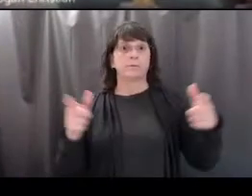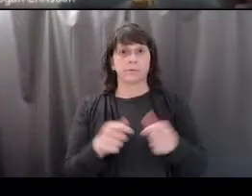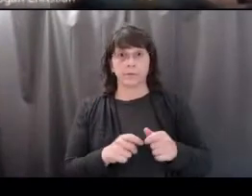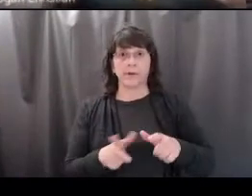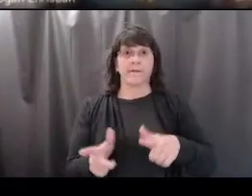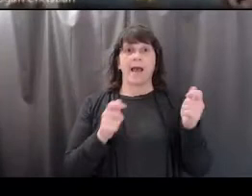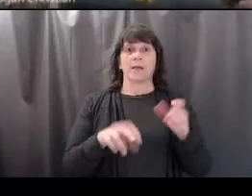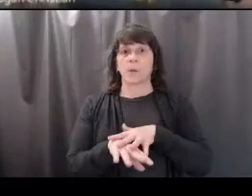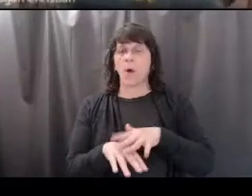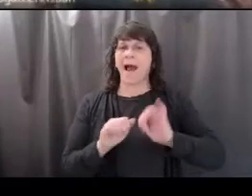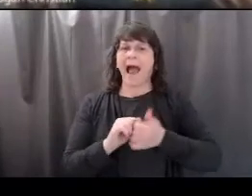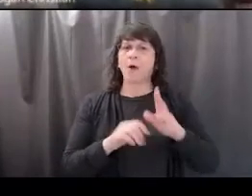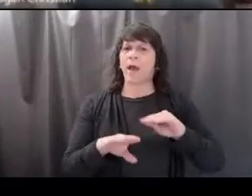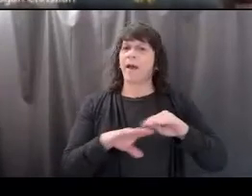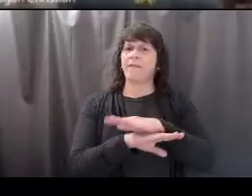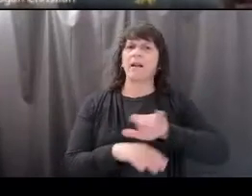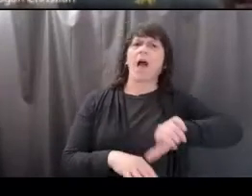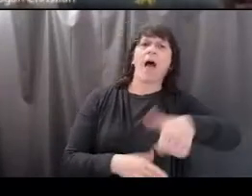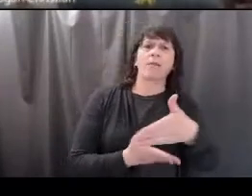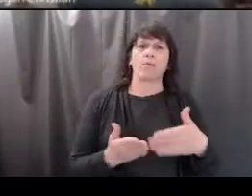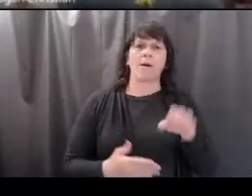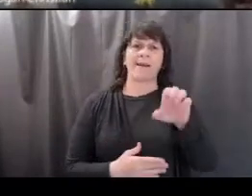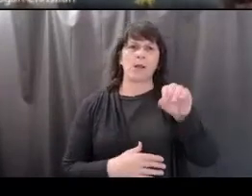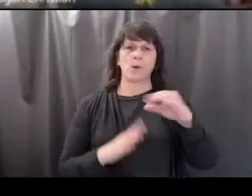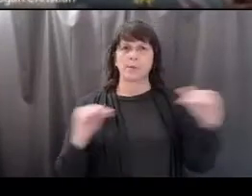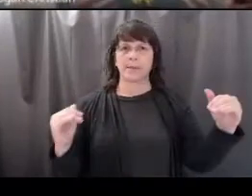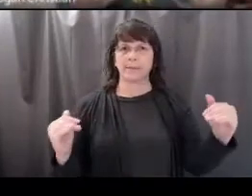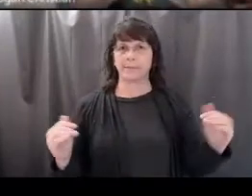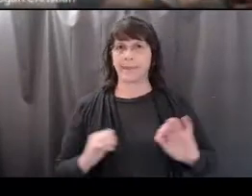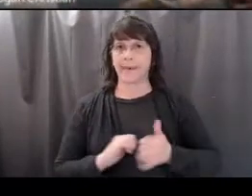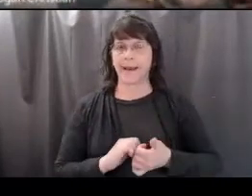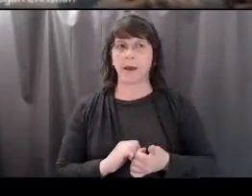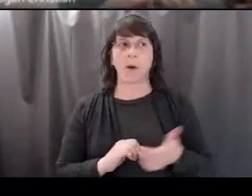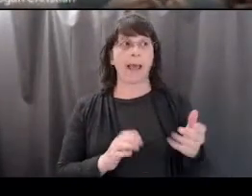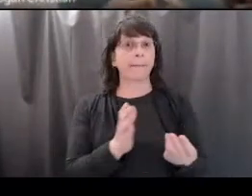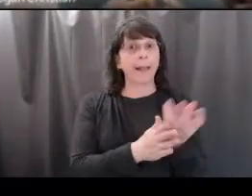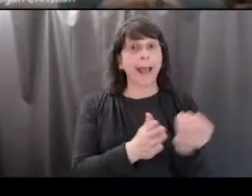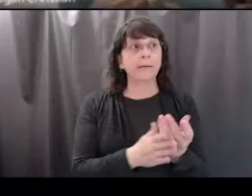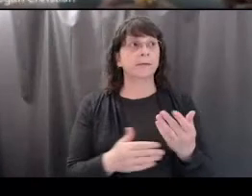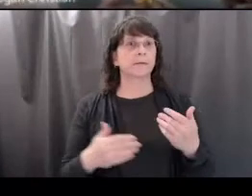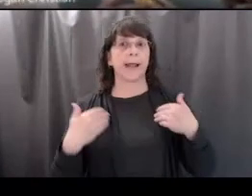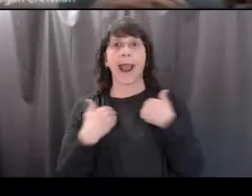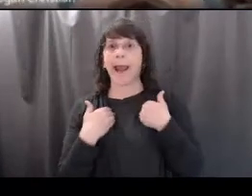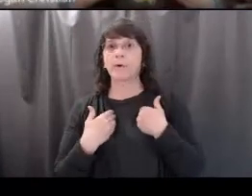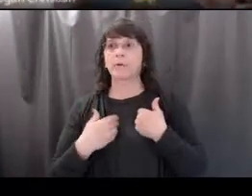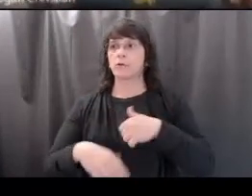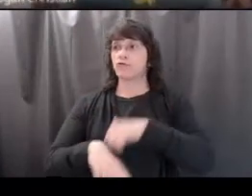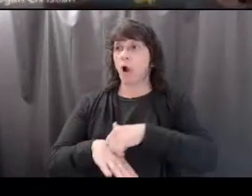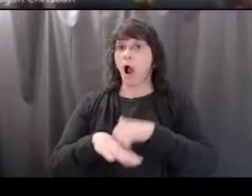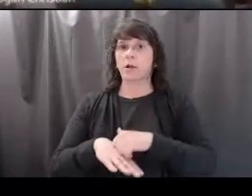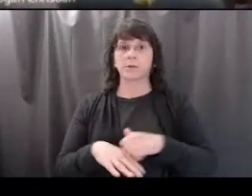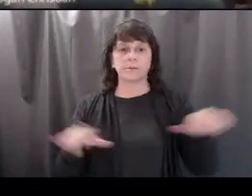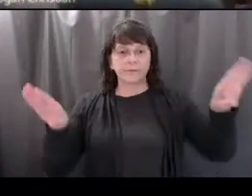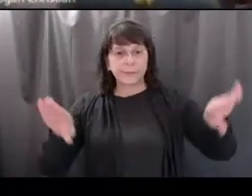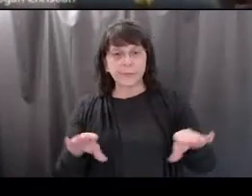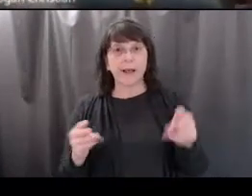slower, how do those changes affect other components of the ecosystem? So things like plants, animals, rocks, terrain,